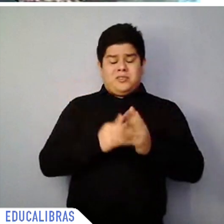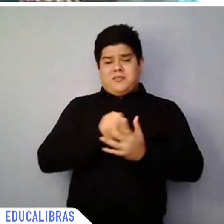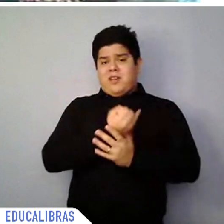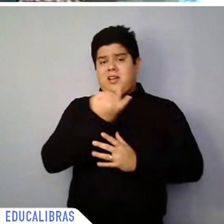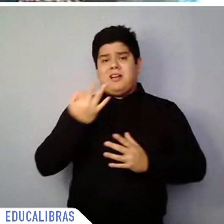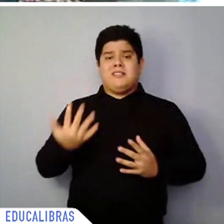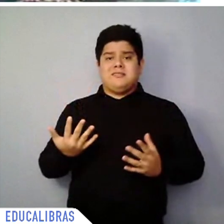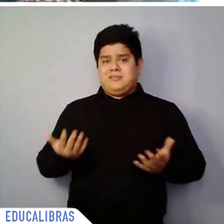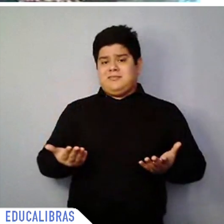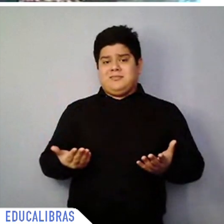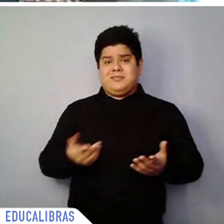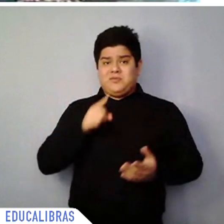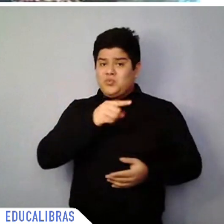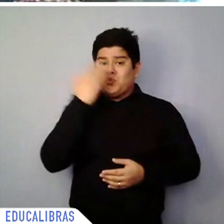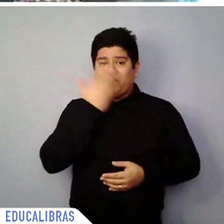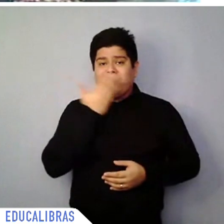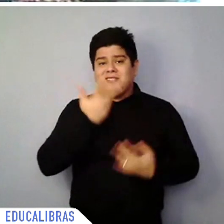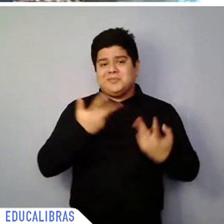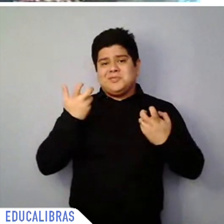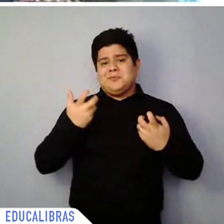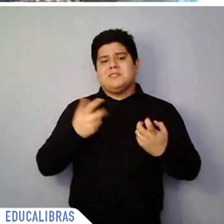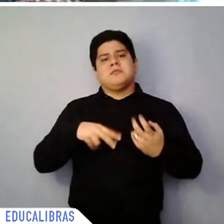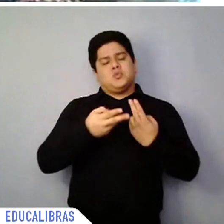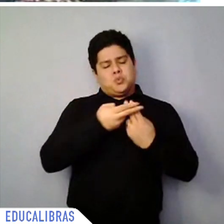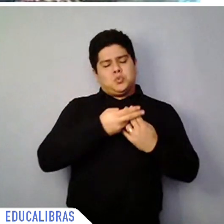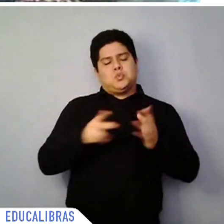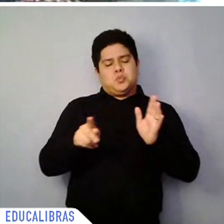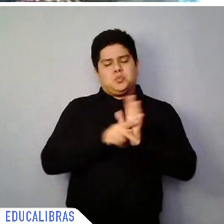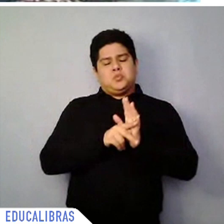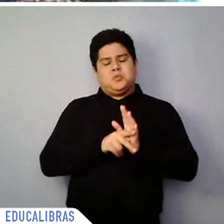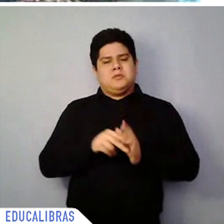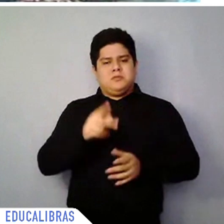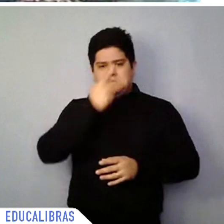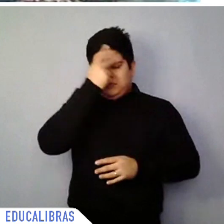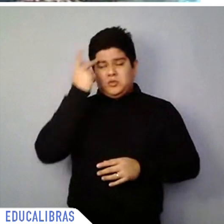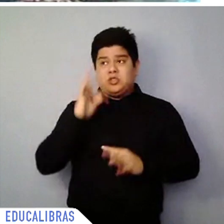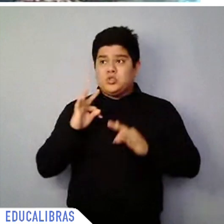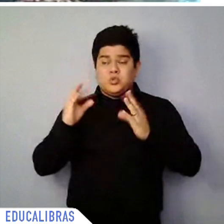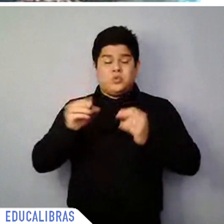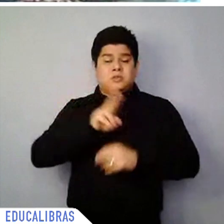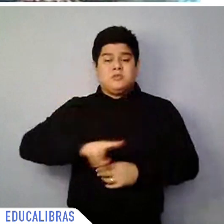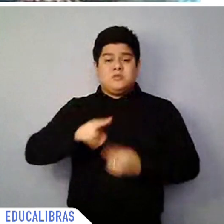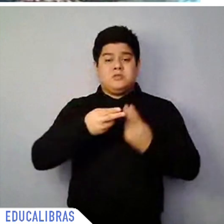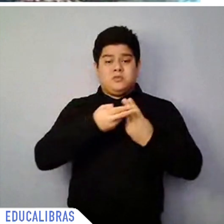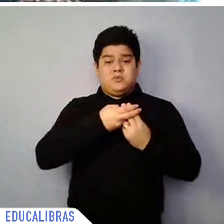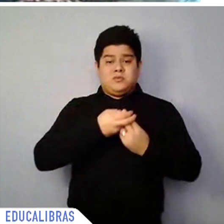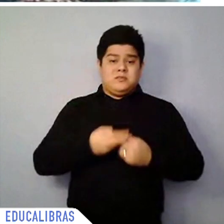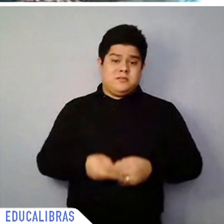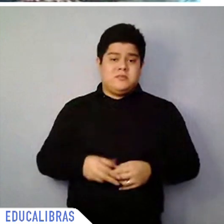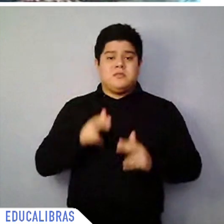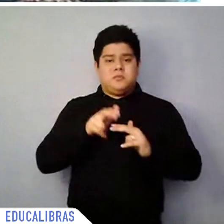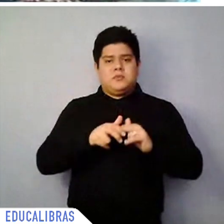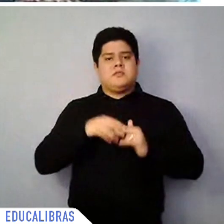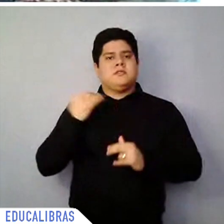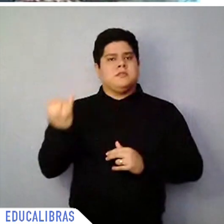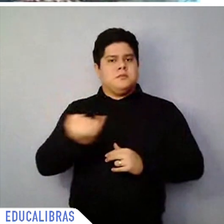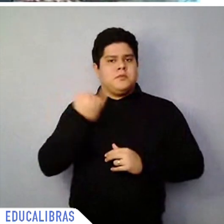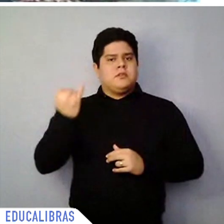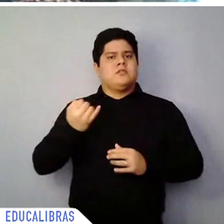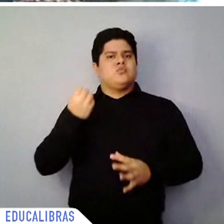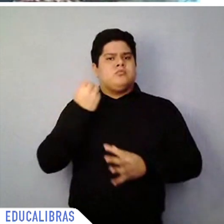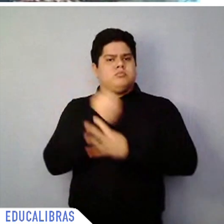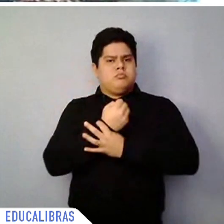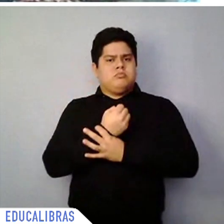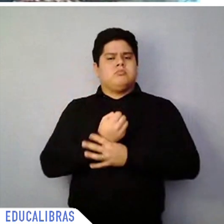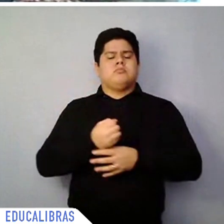have to work on all the time, because SUS is part of everybody's life in all